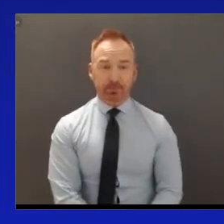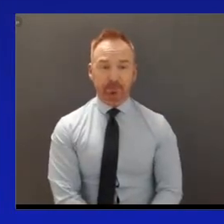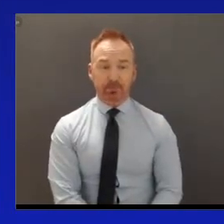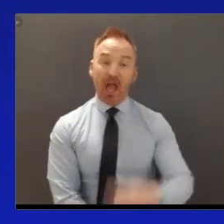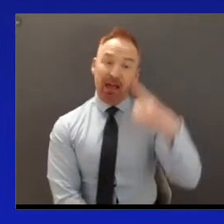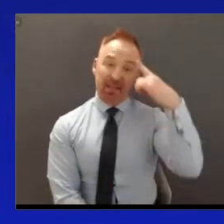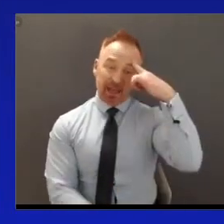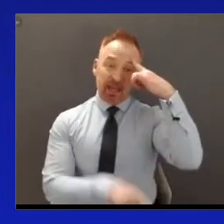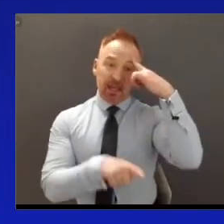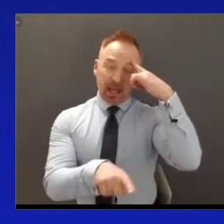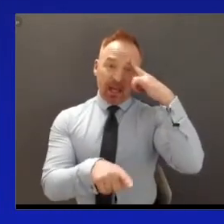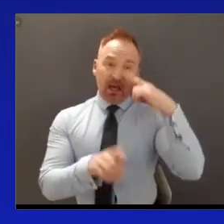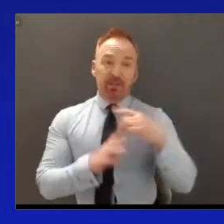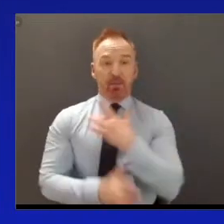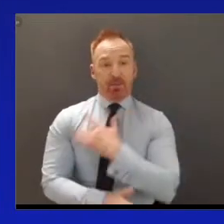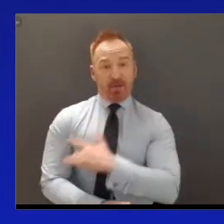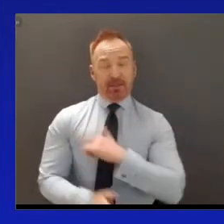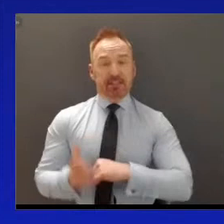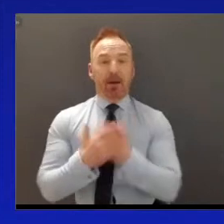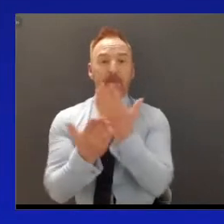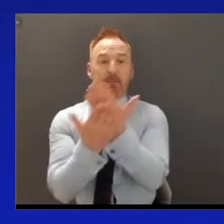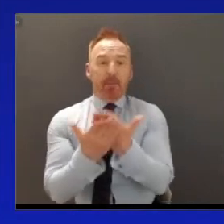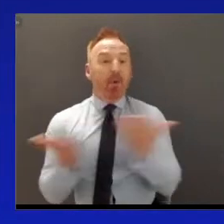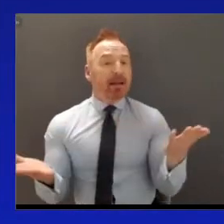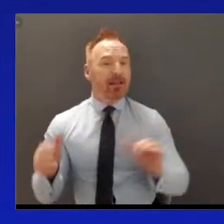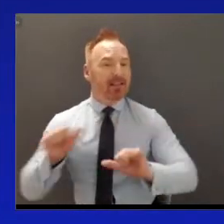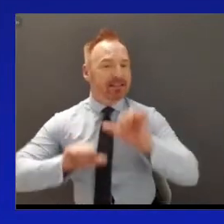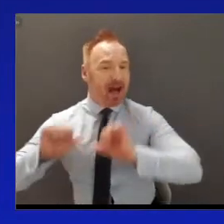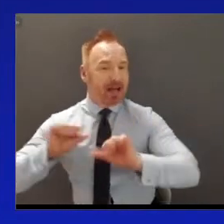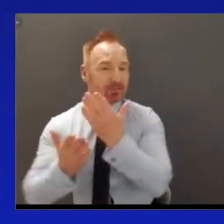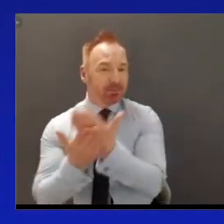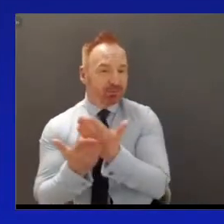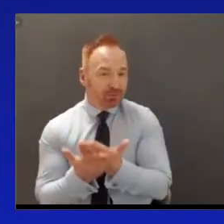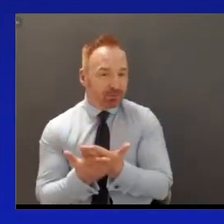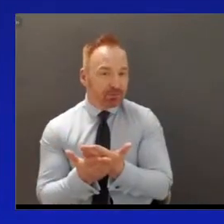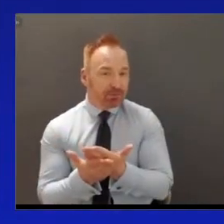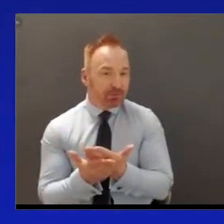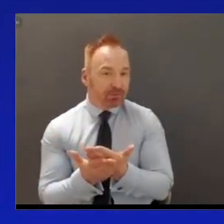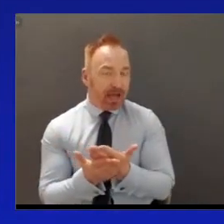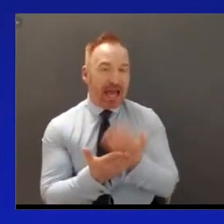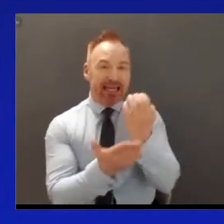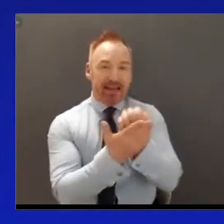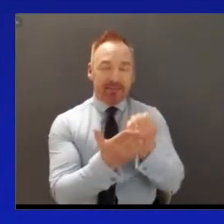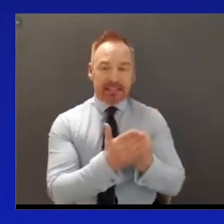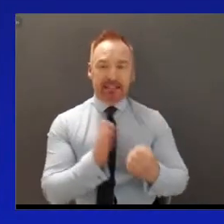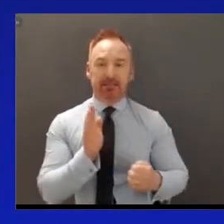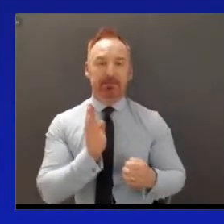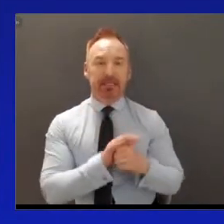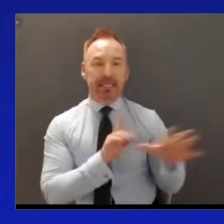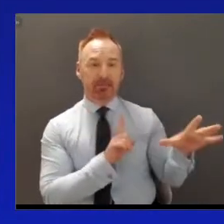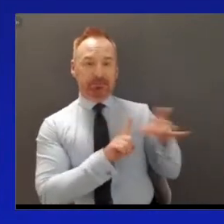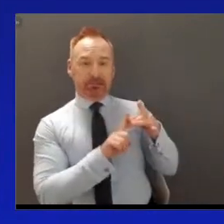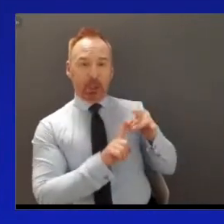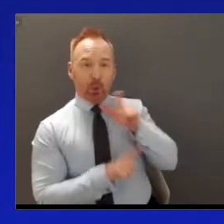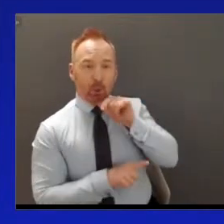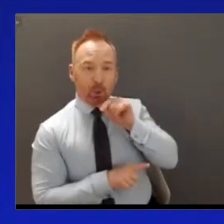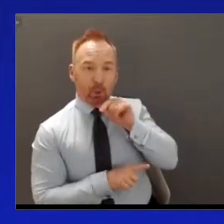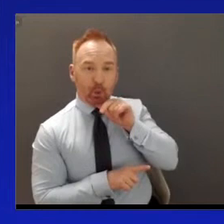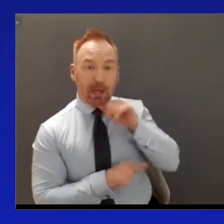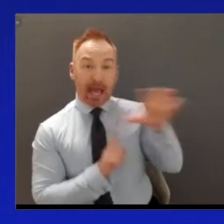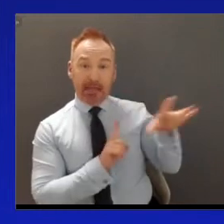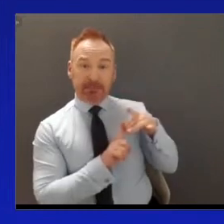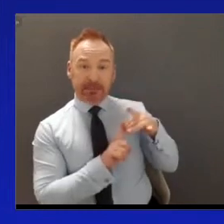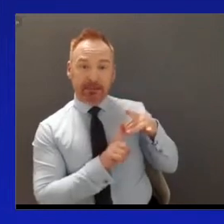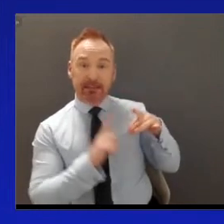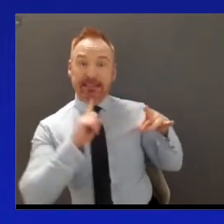science and the evidence around who is most likely to be infected and have serious infection when